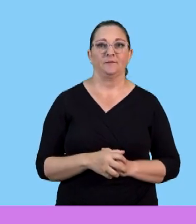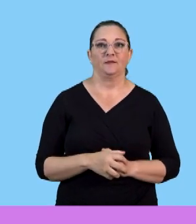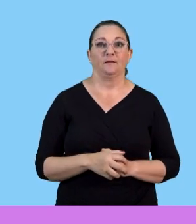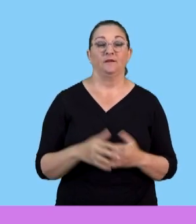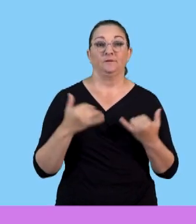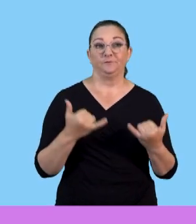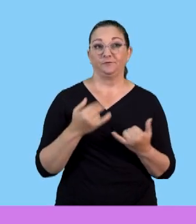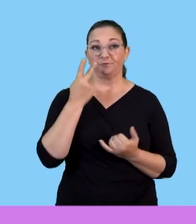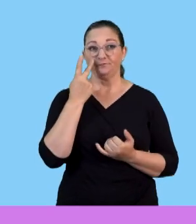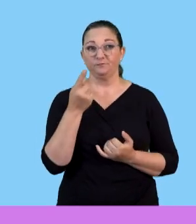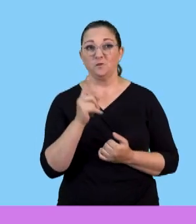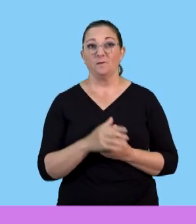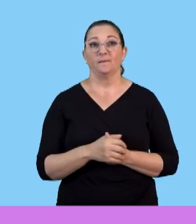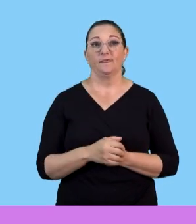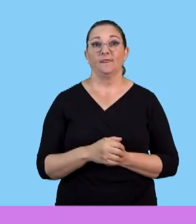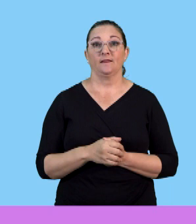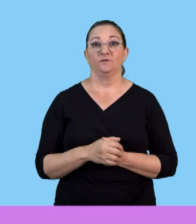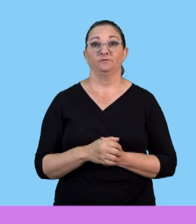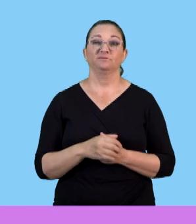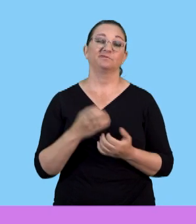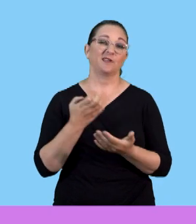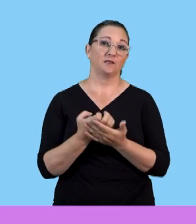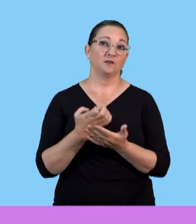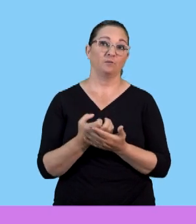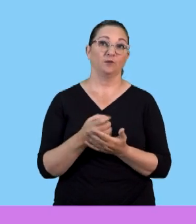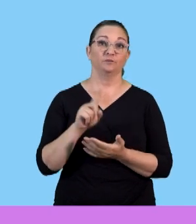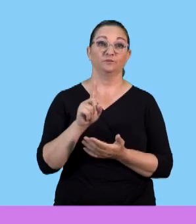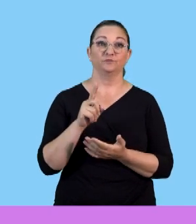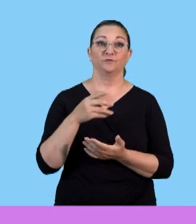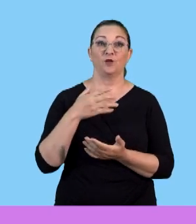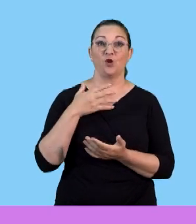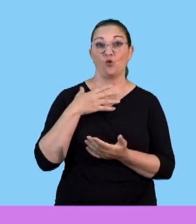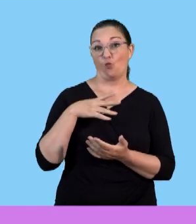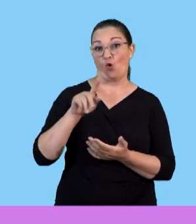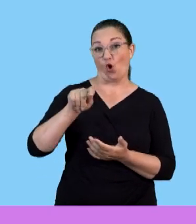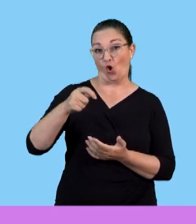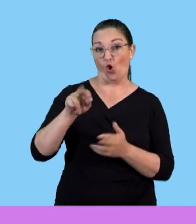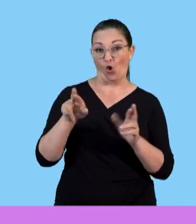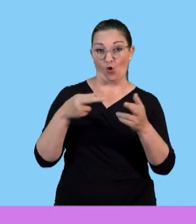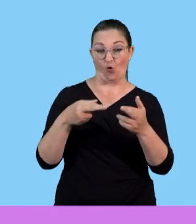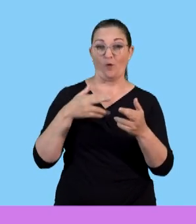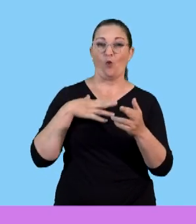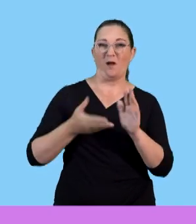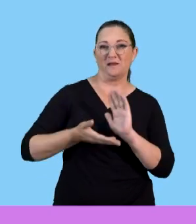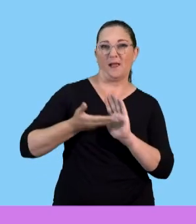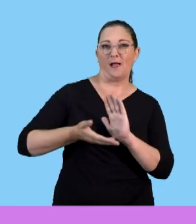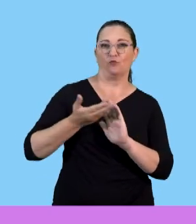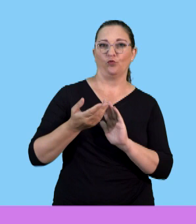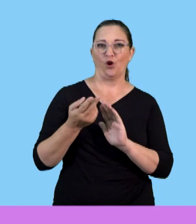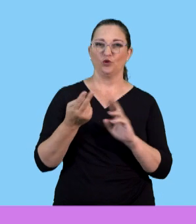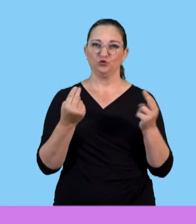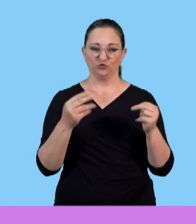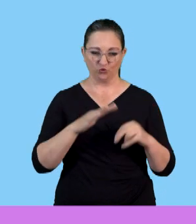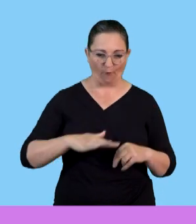If we look at an example, the school wants to upgrade the locker room by tiling the